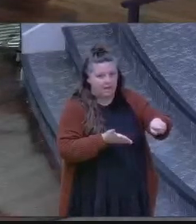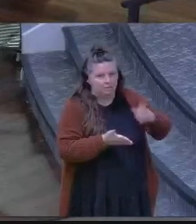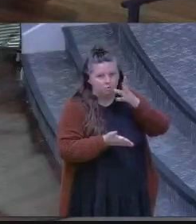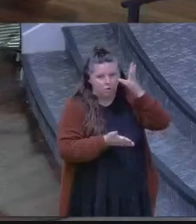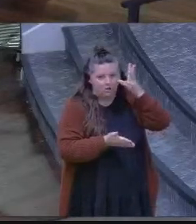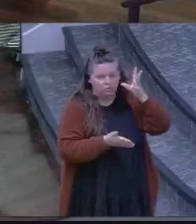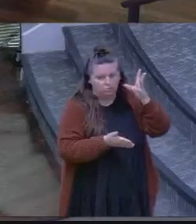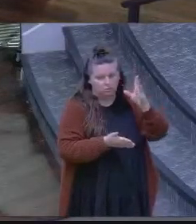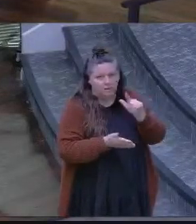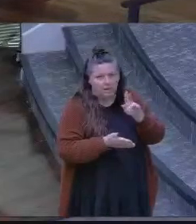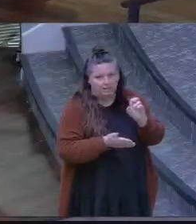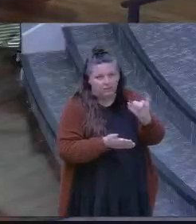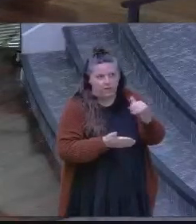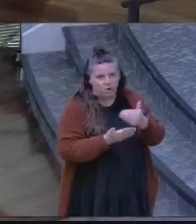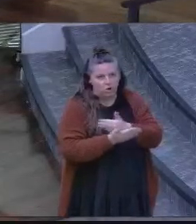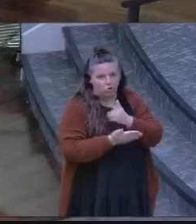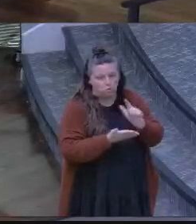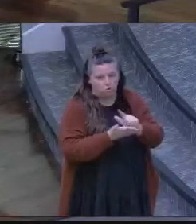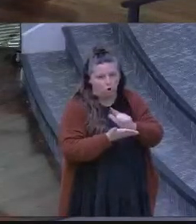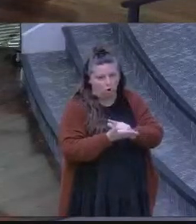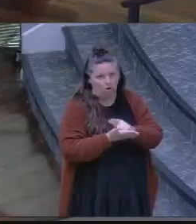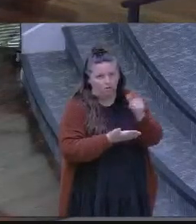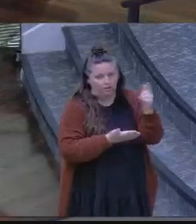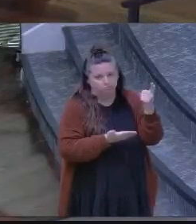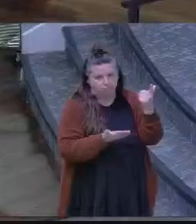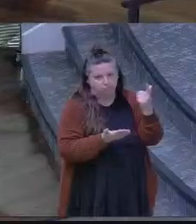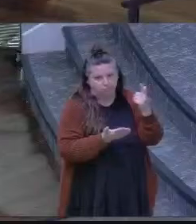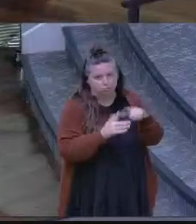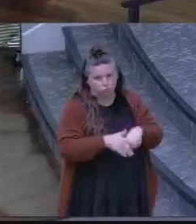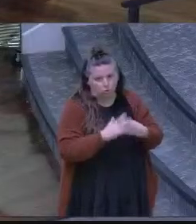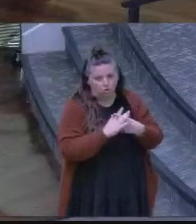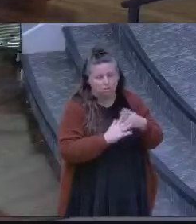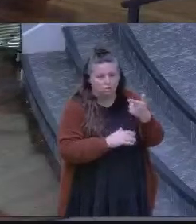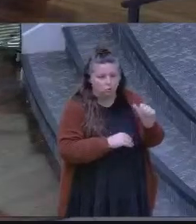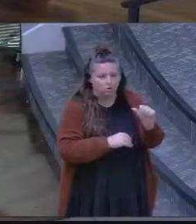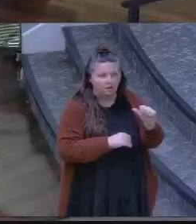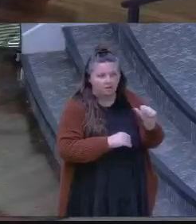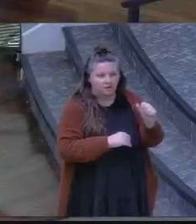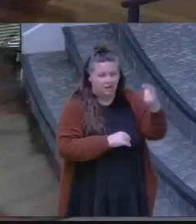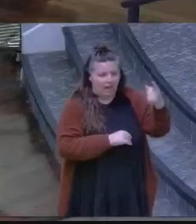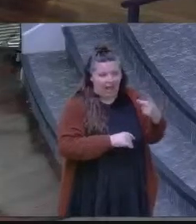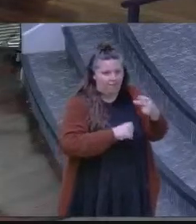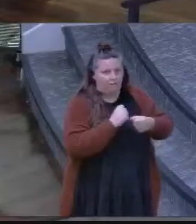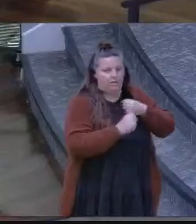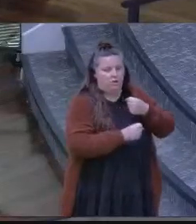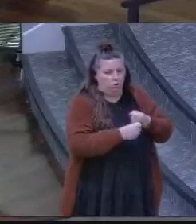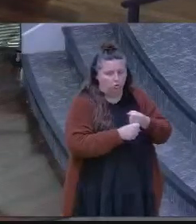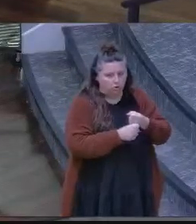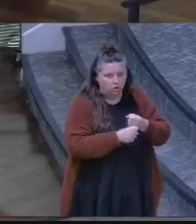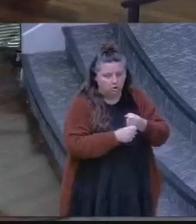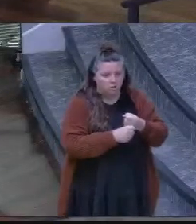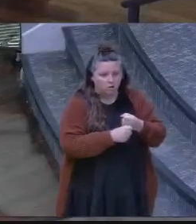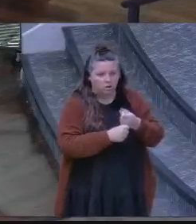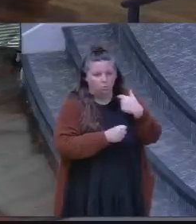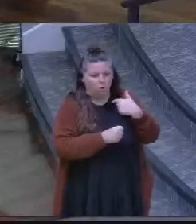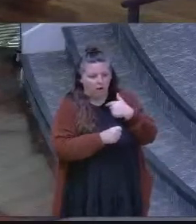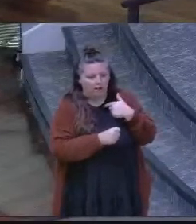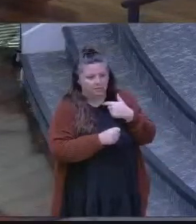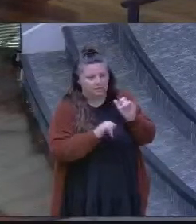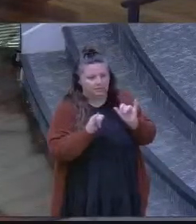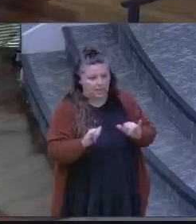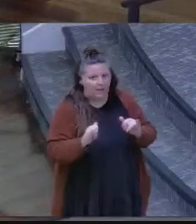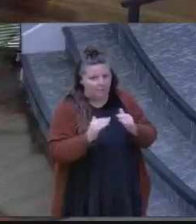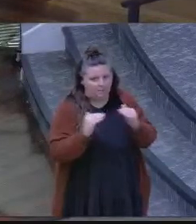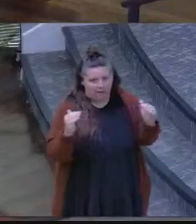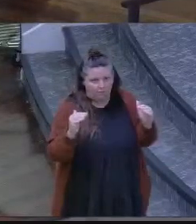with Georgia, we in half a year are at the same level as we were all of